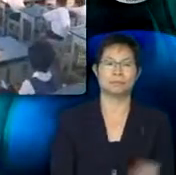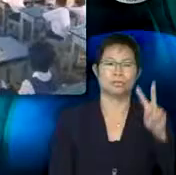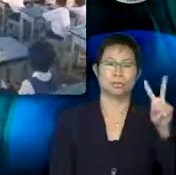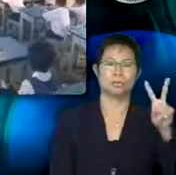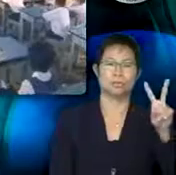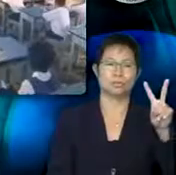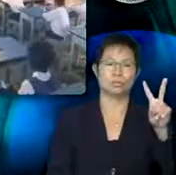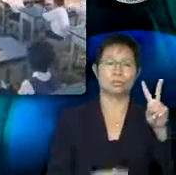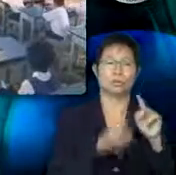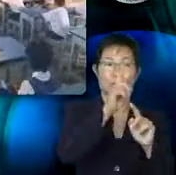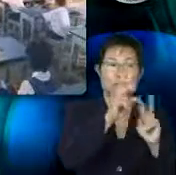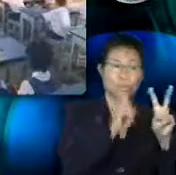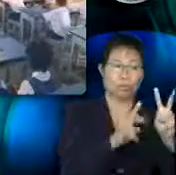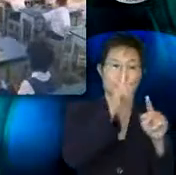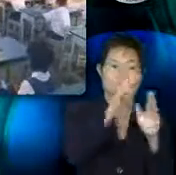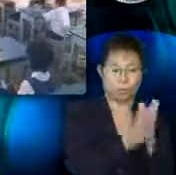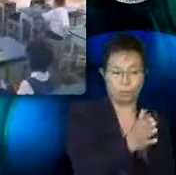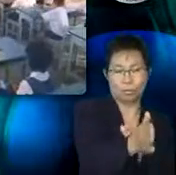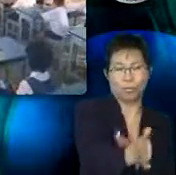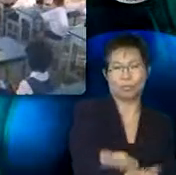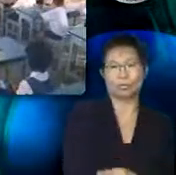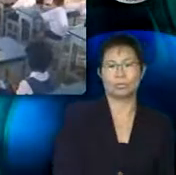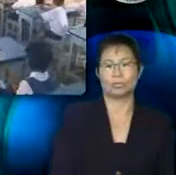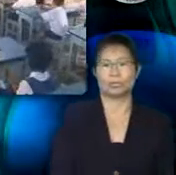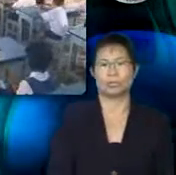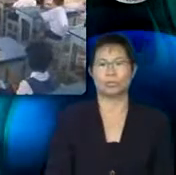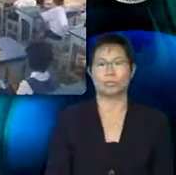Two to a book. Okay, we need to use here.